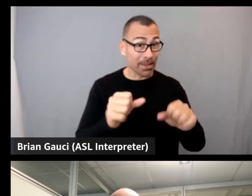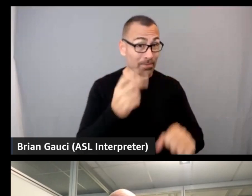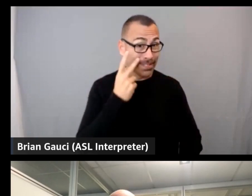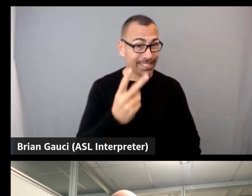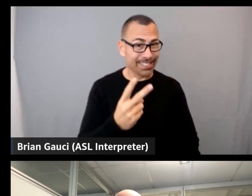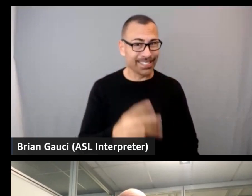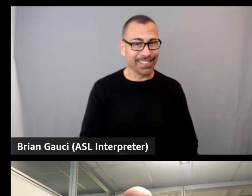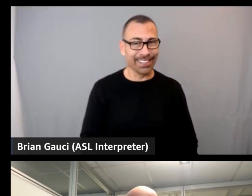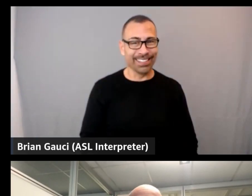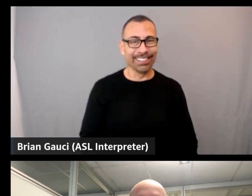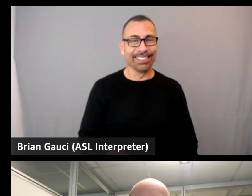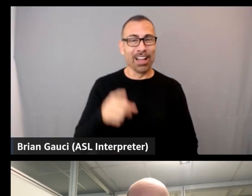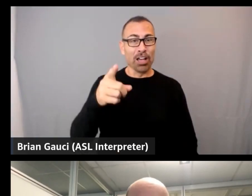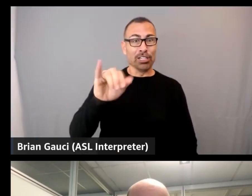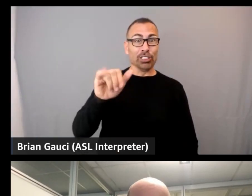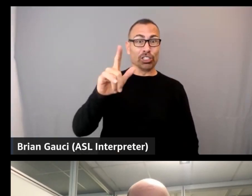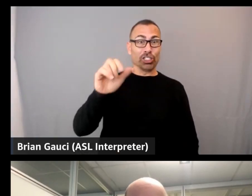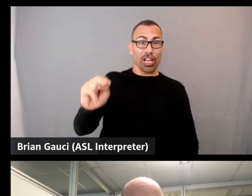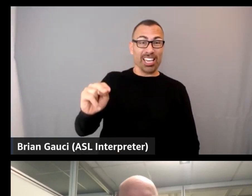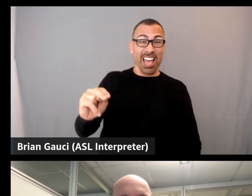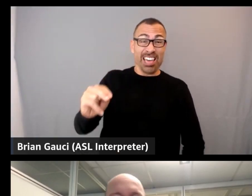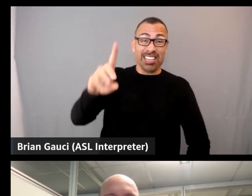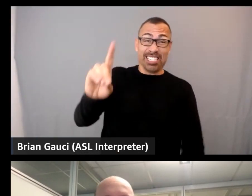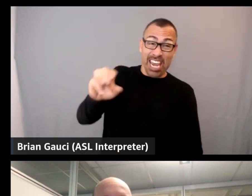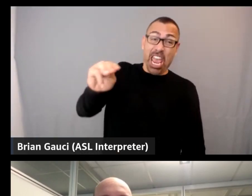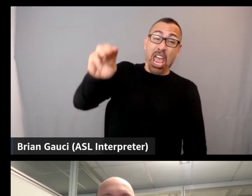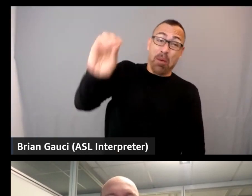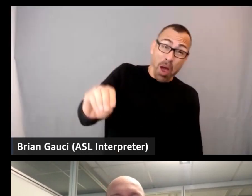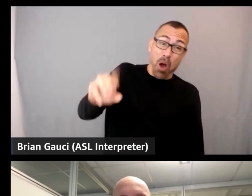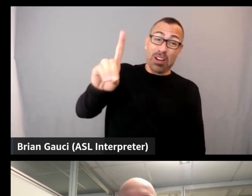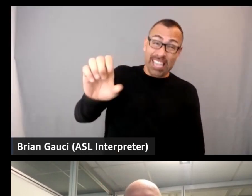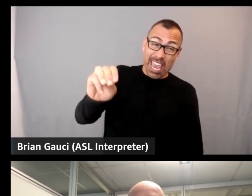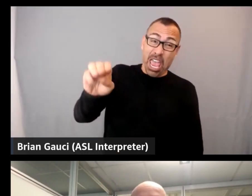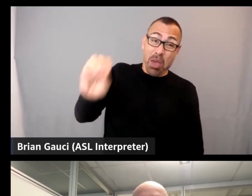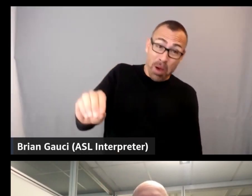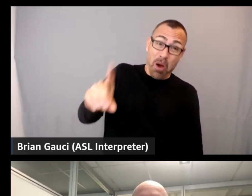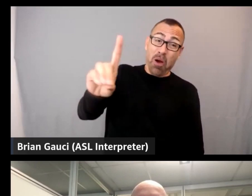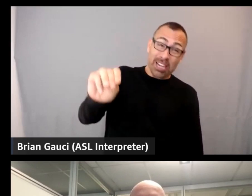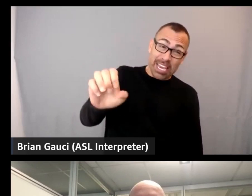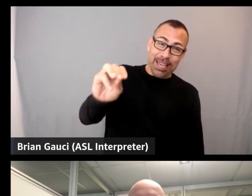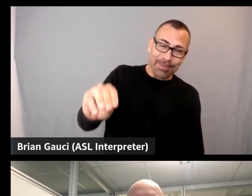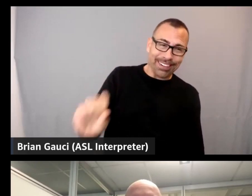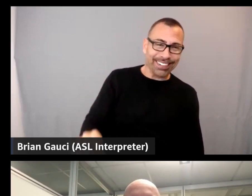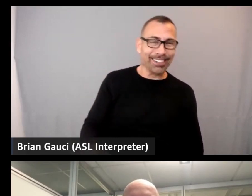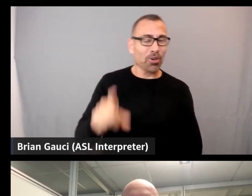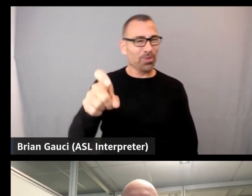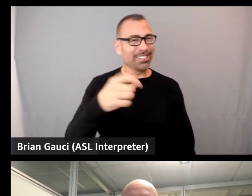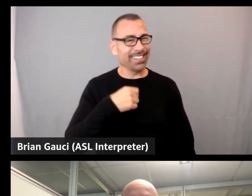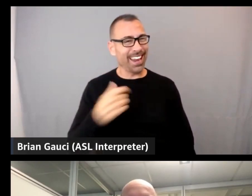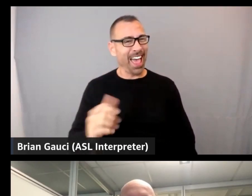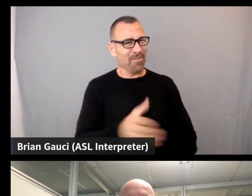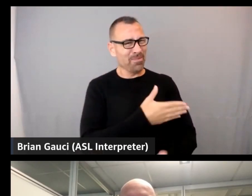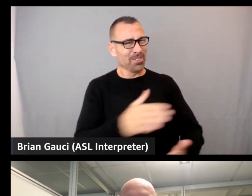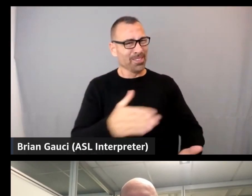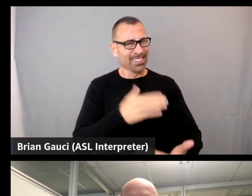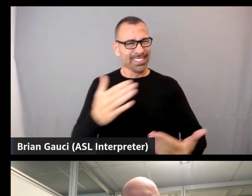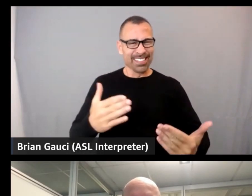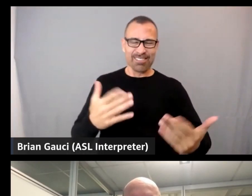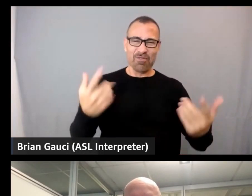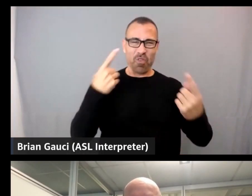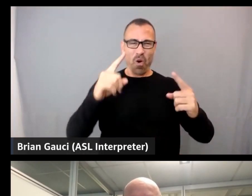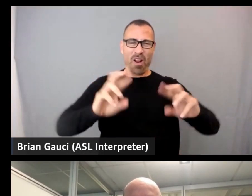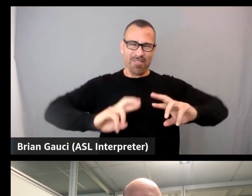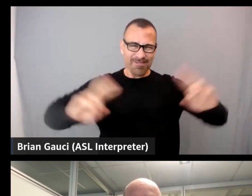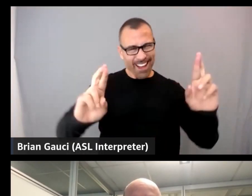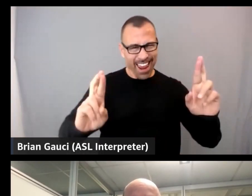to show it. Demo. we should have like a theme song for demo. I think we do need a demo really theme